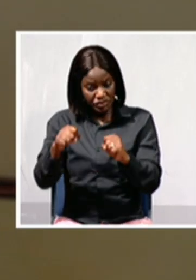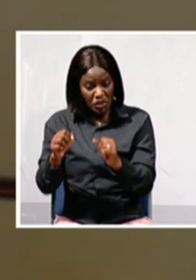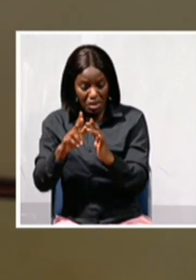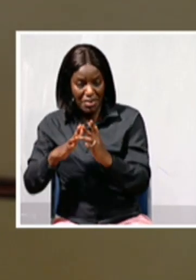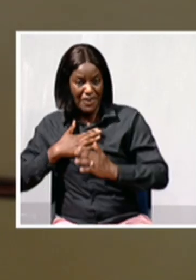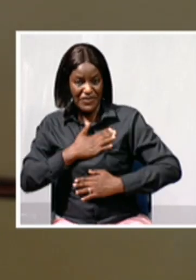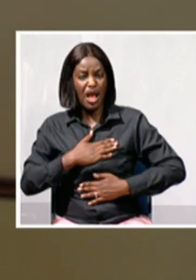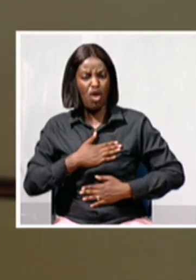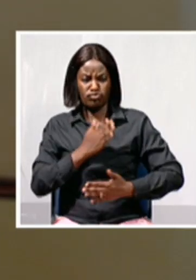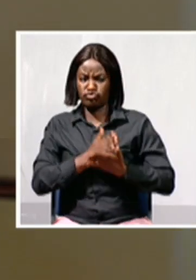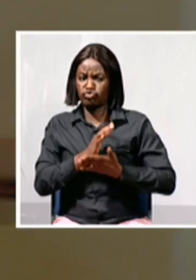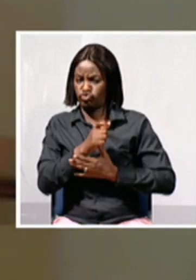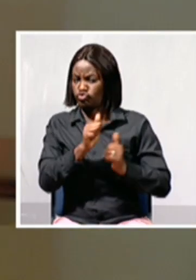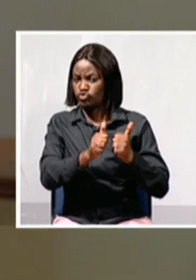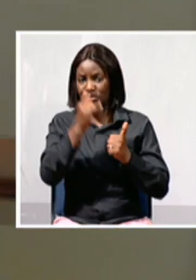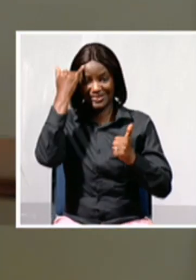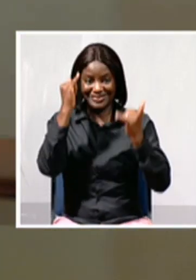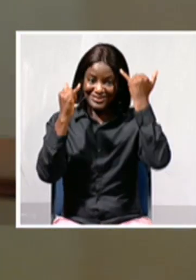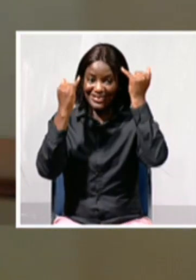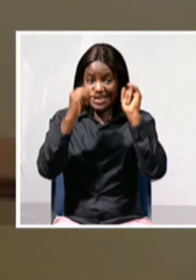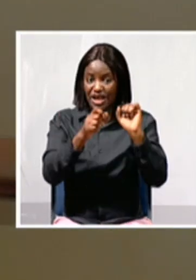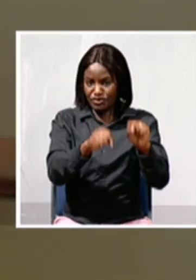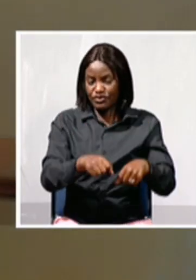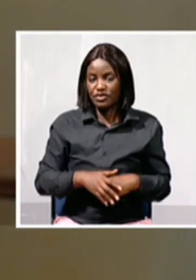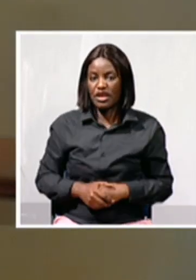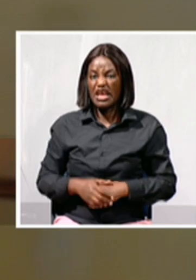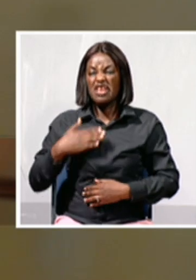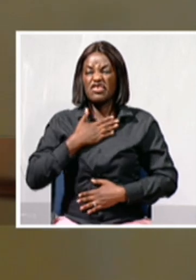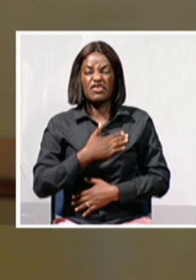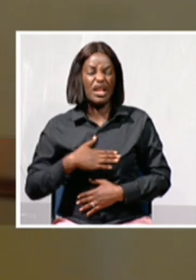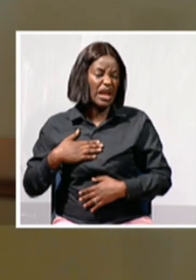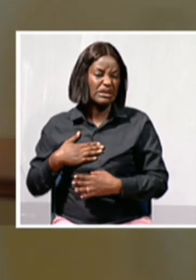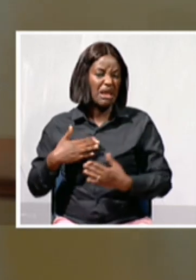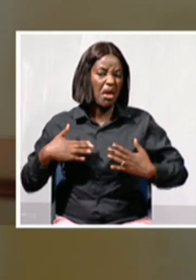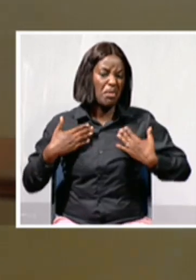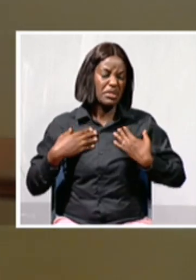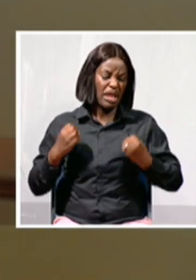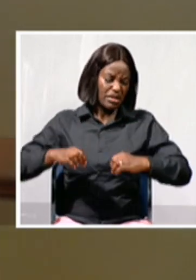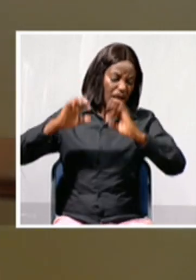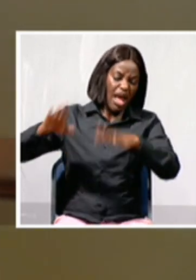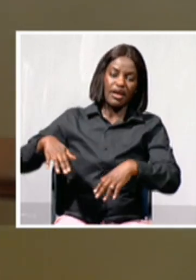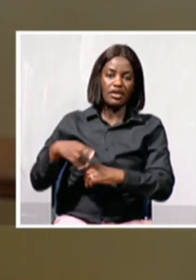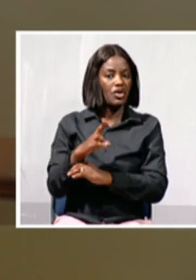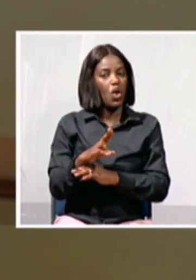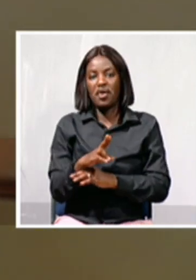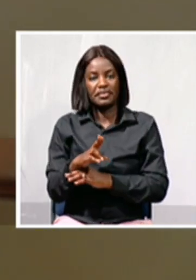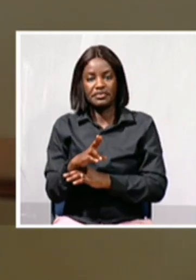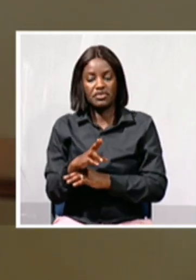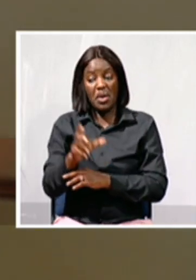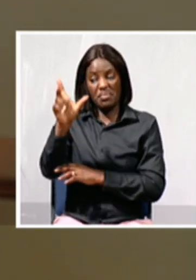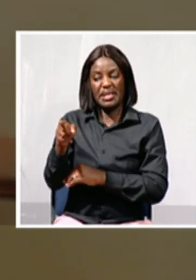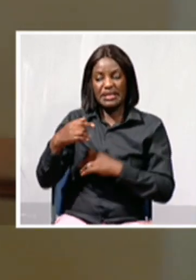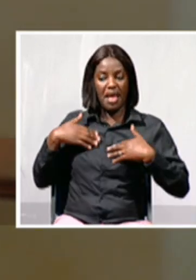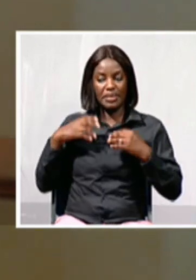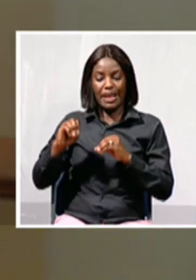can't sit down because you are not satisfied. You must provide the alternative to what you are not satisfied with. Thank you,